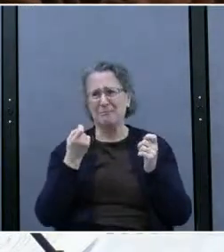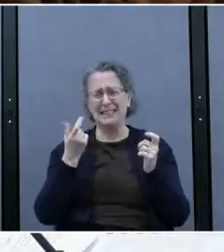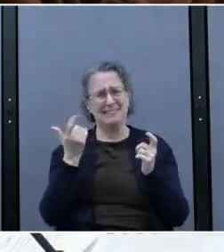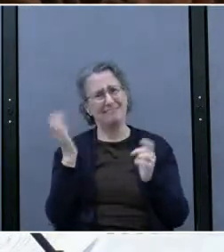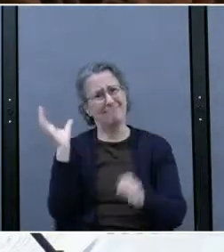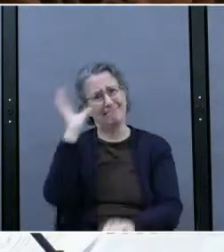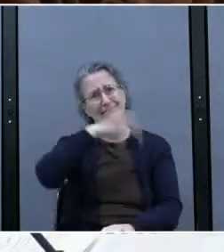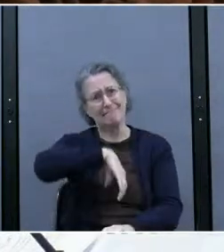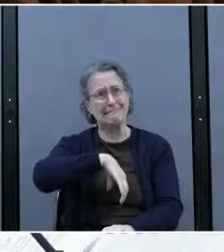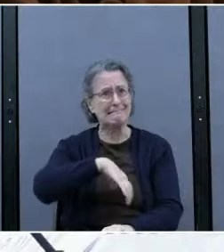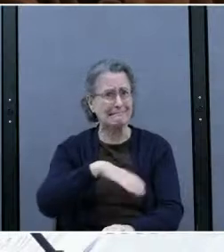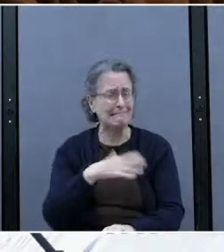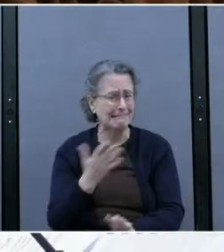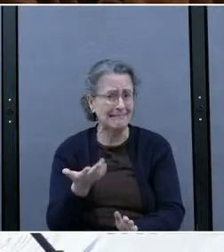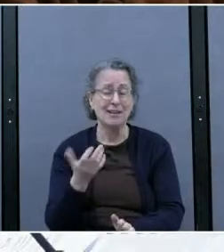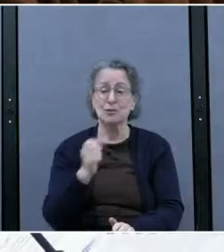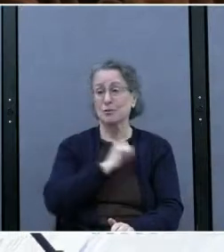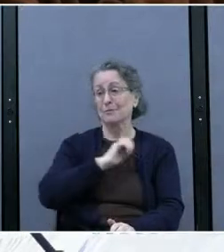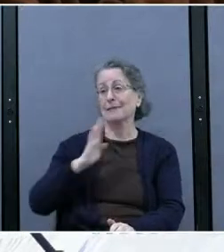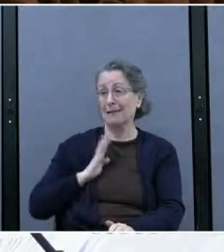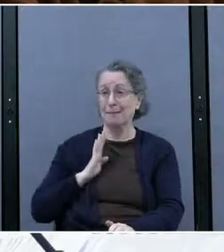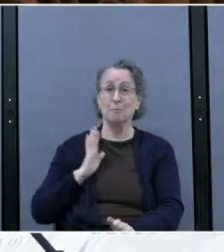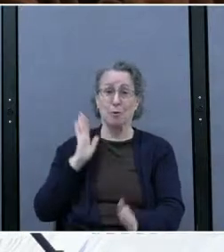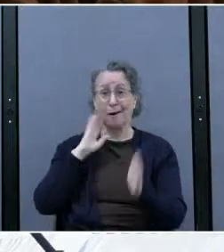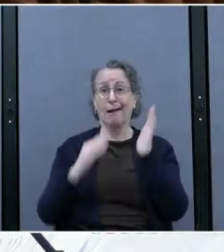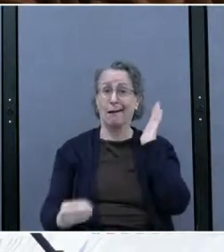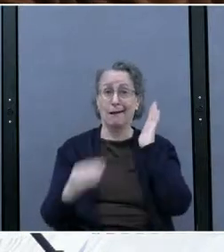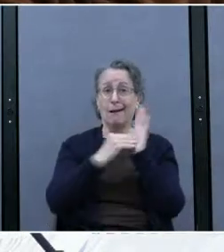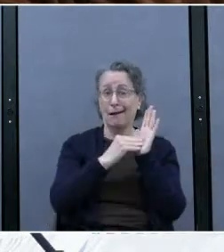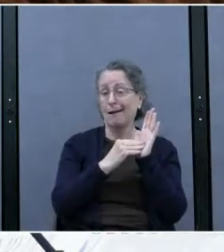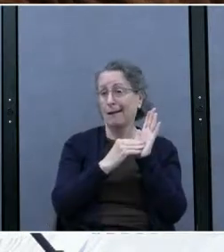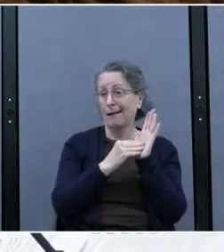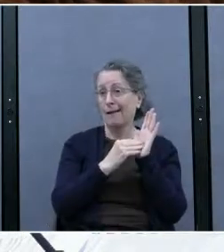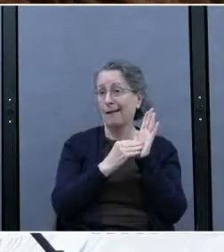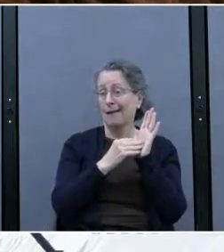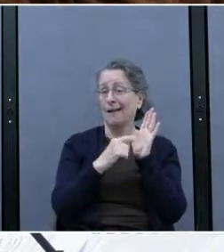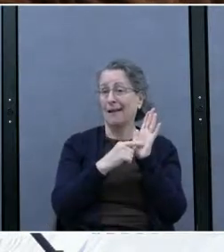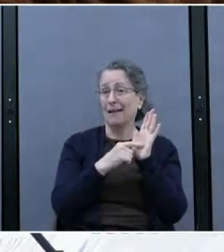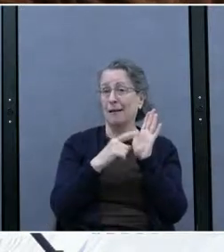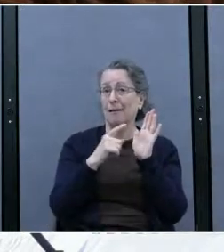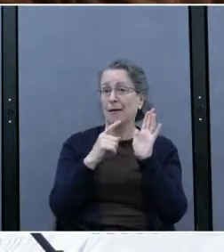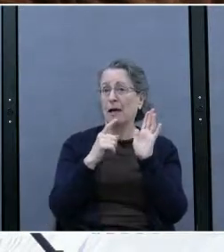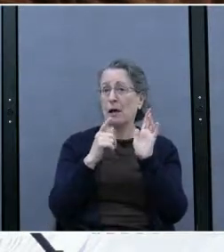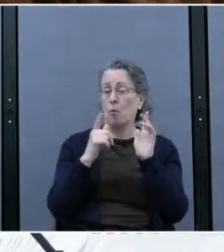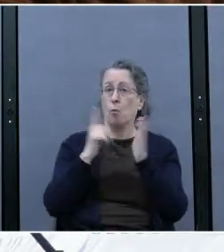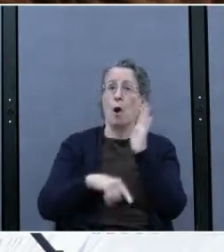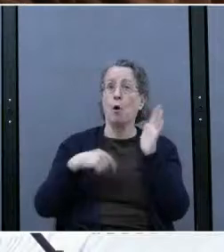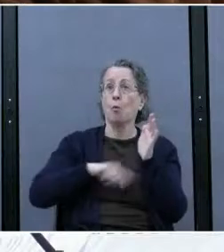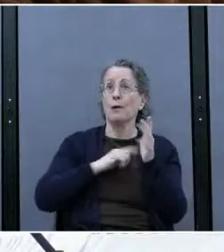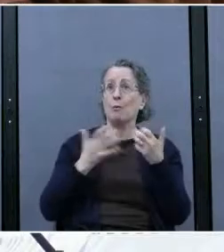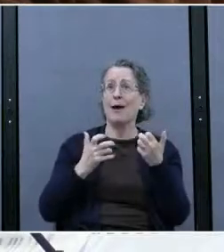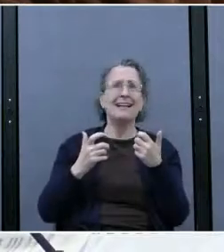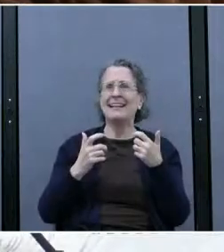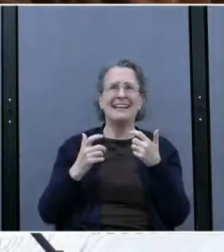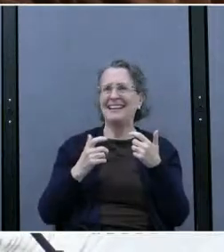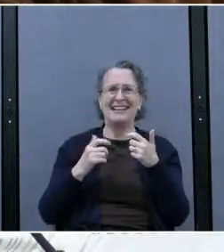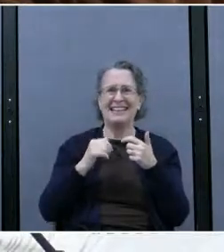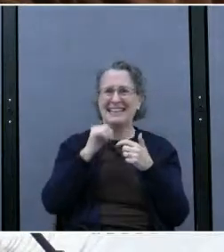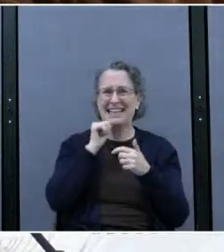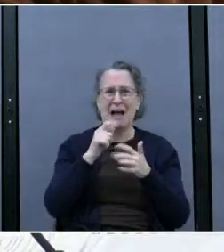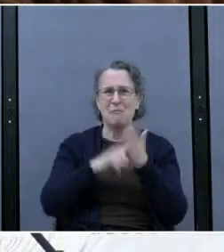board ends up saying, okay, here's what we want, except that it's not necessarily what we want. It's